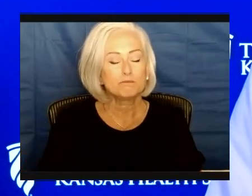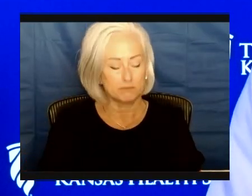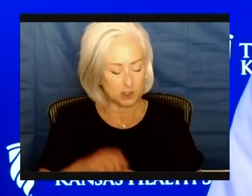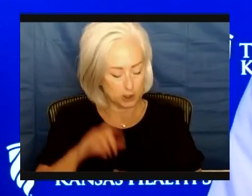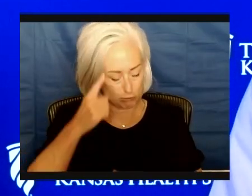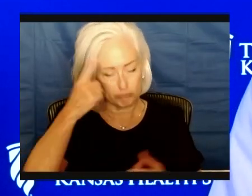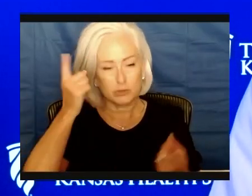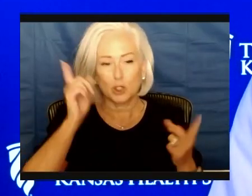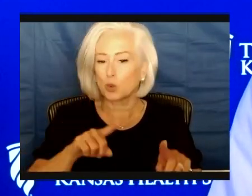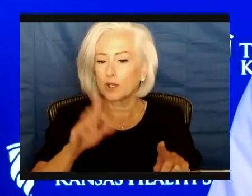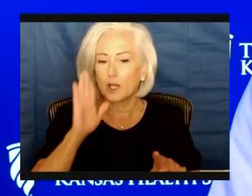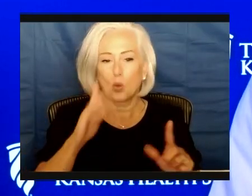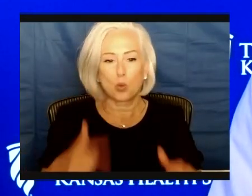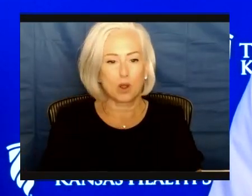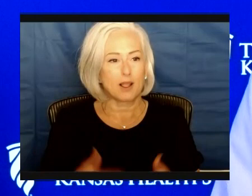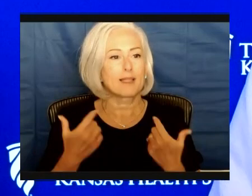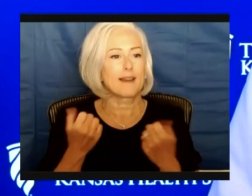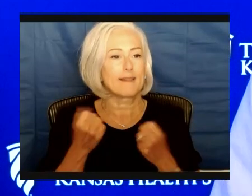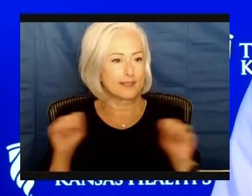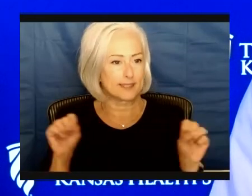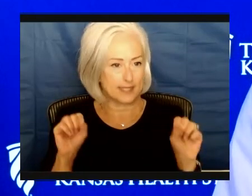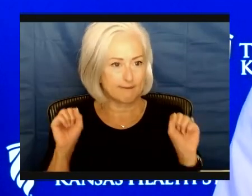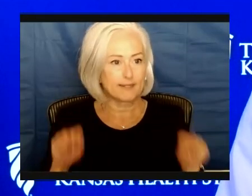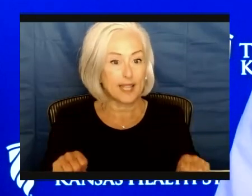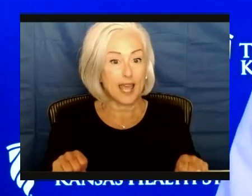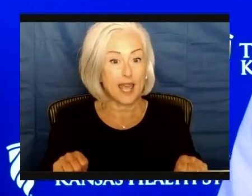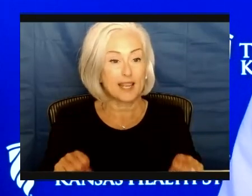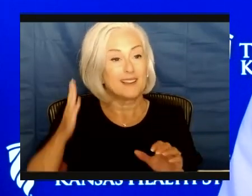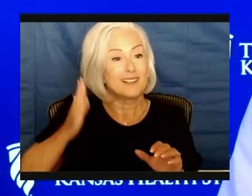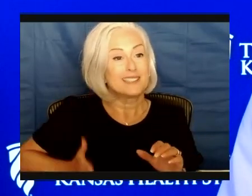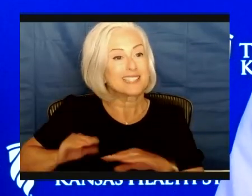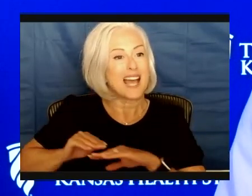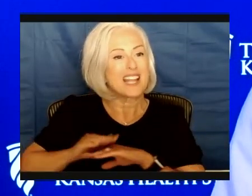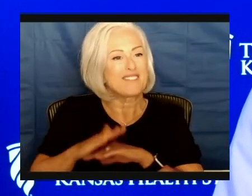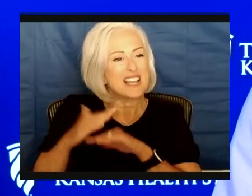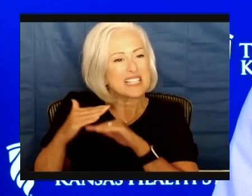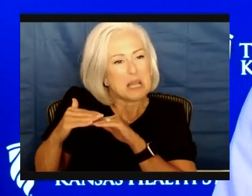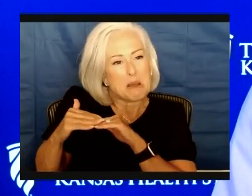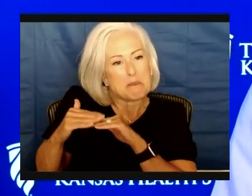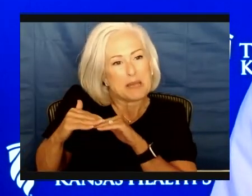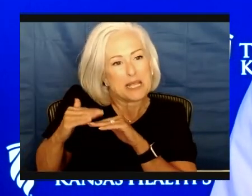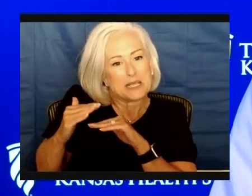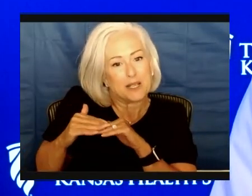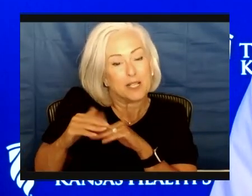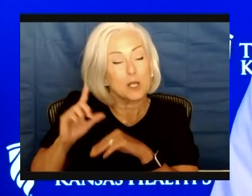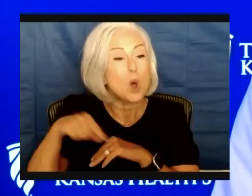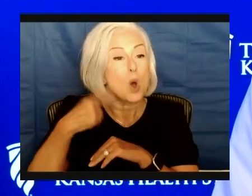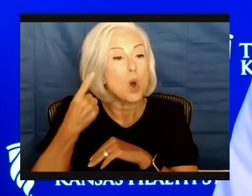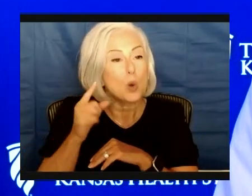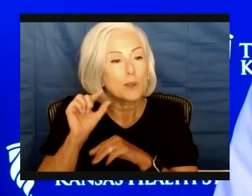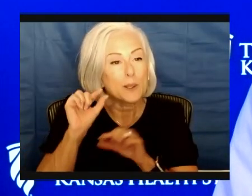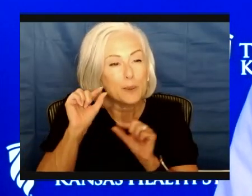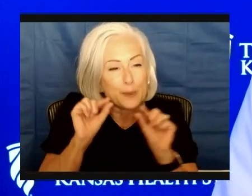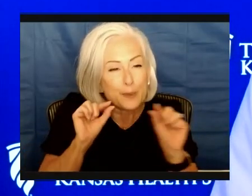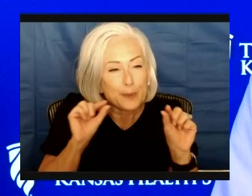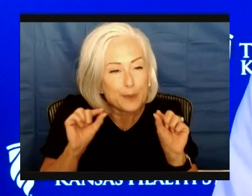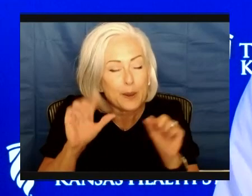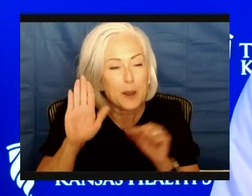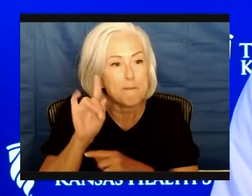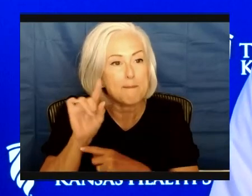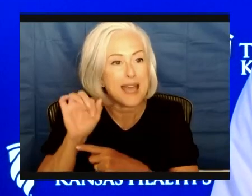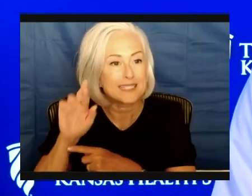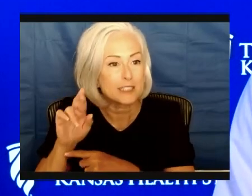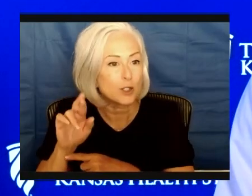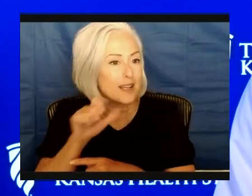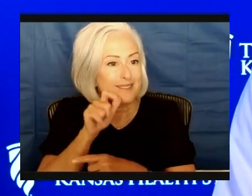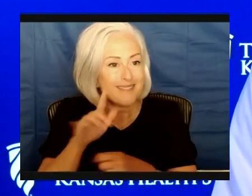life-saving. The side effects are extremely minimal. It is just pieces of the bacteria. It is not even the whole bacteria, so I would